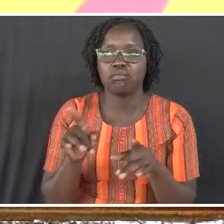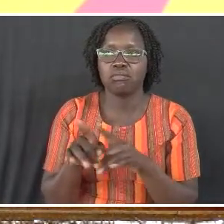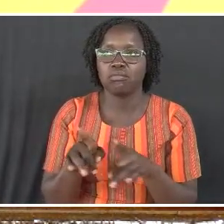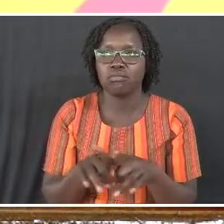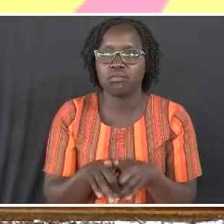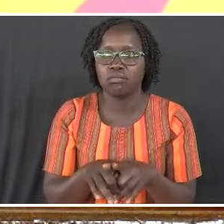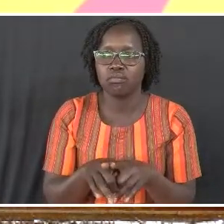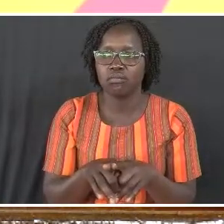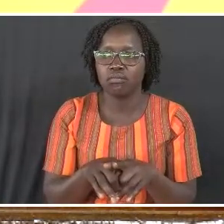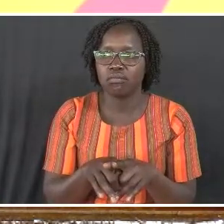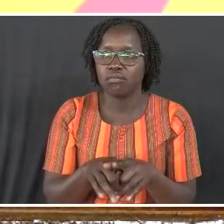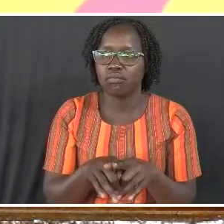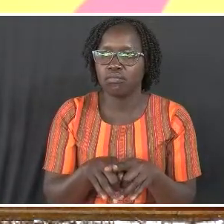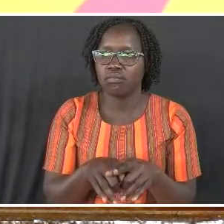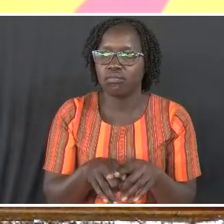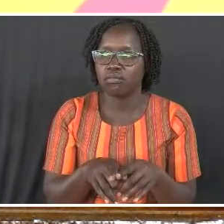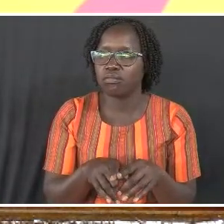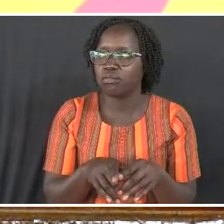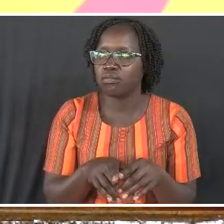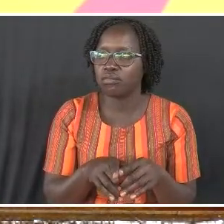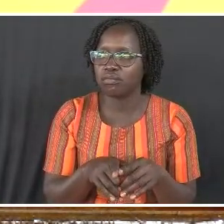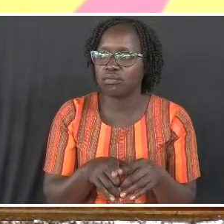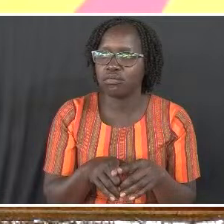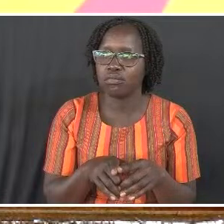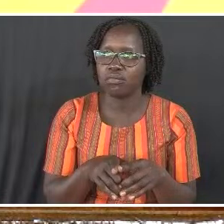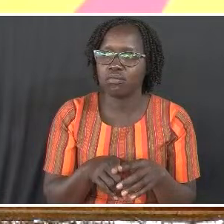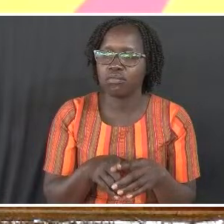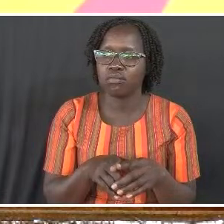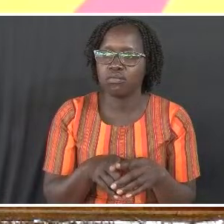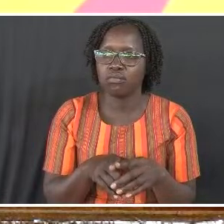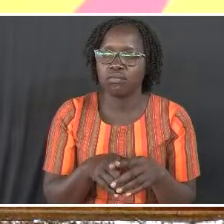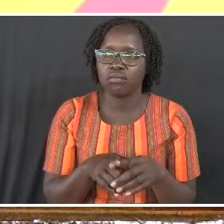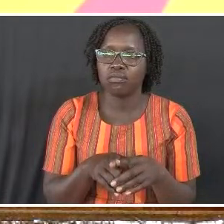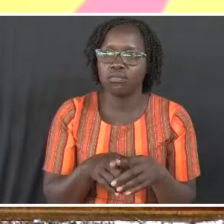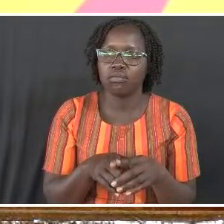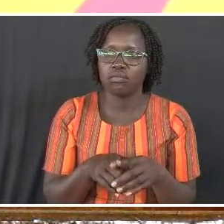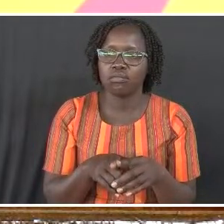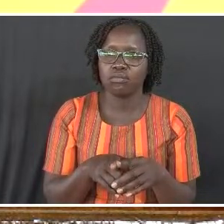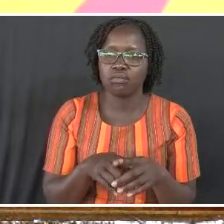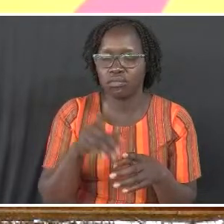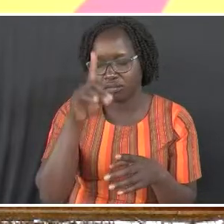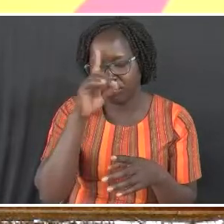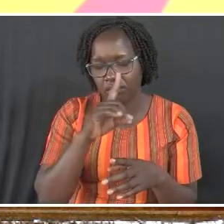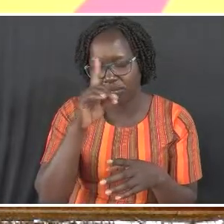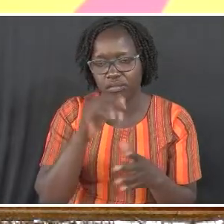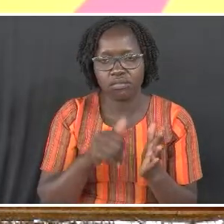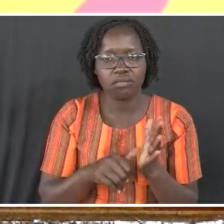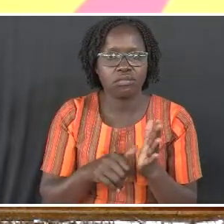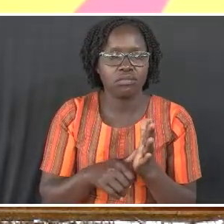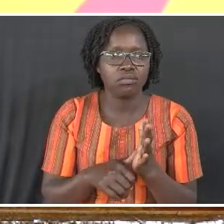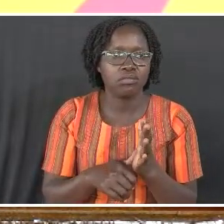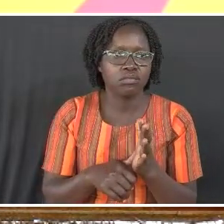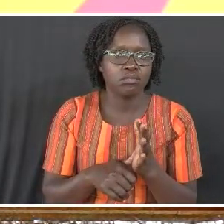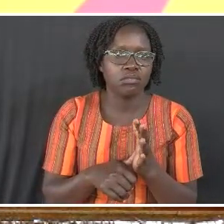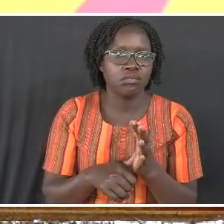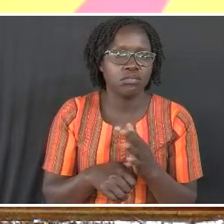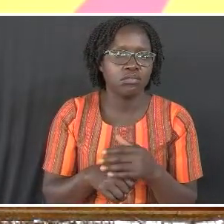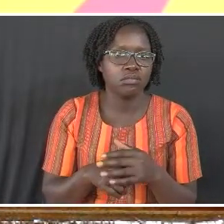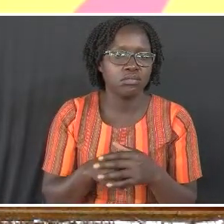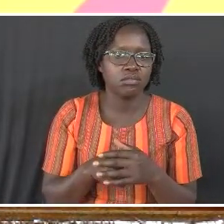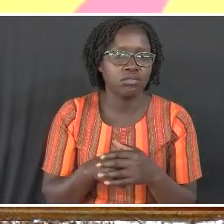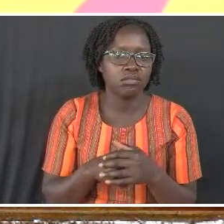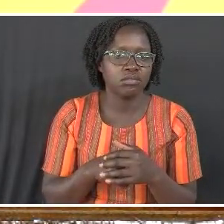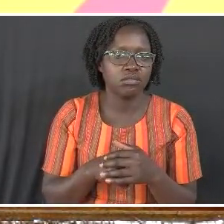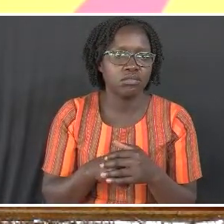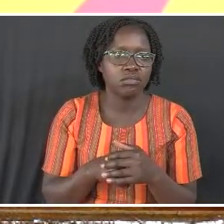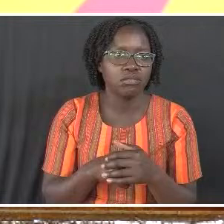deal with it early. Yeah, so gum problems it's a chronic, they're mostly chronic